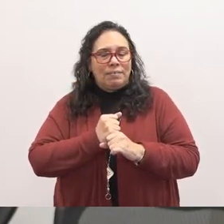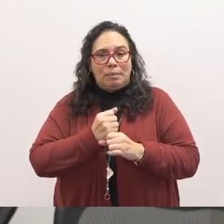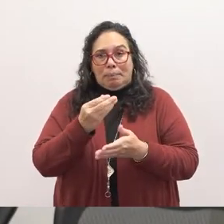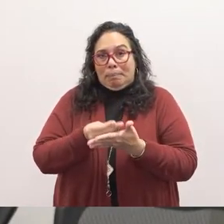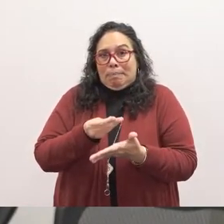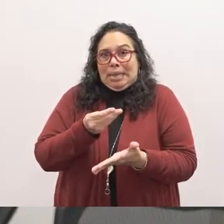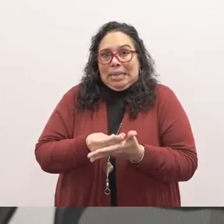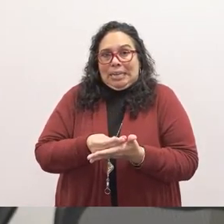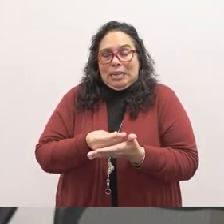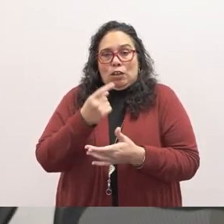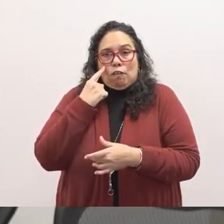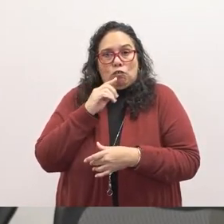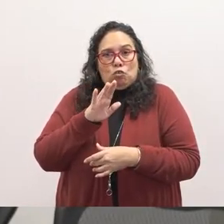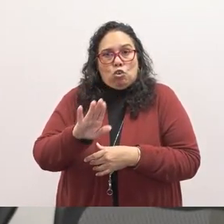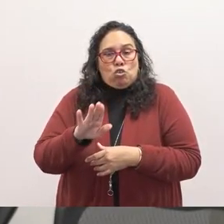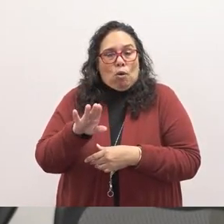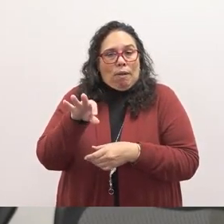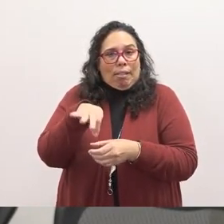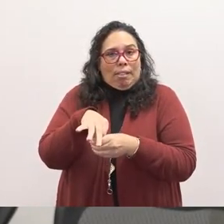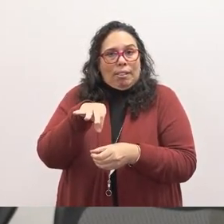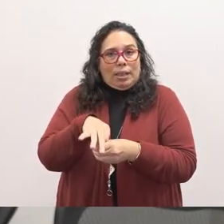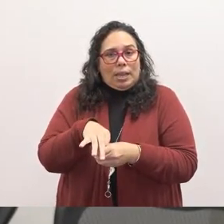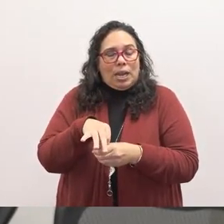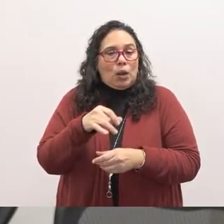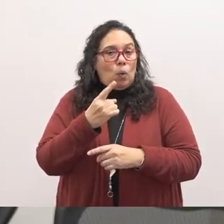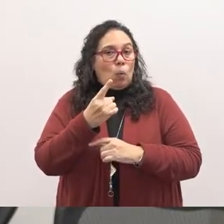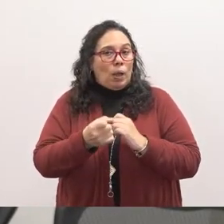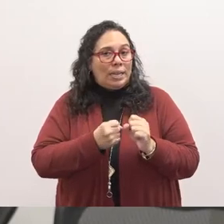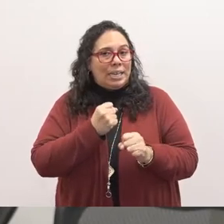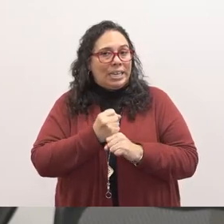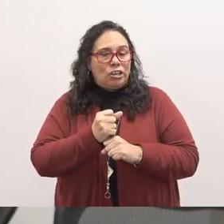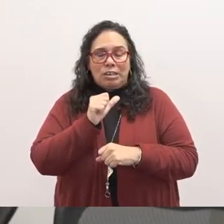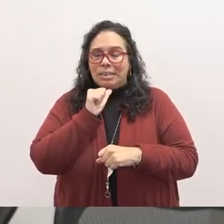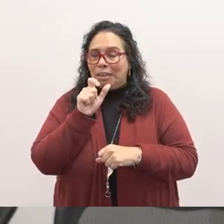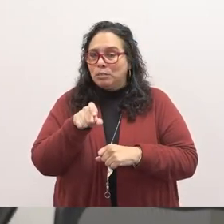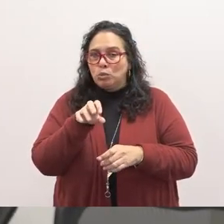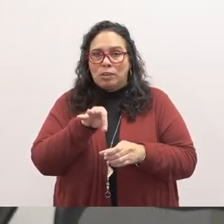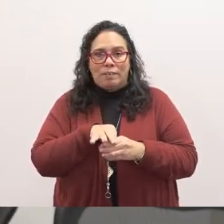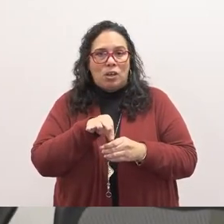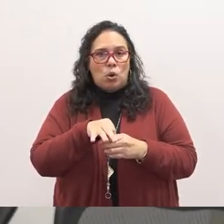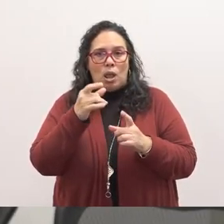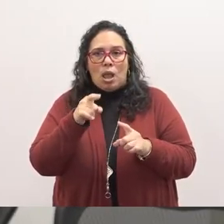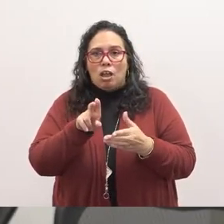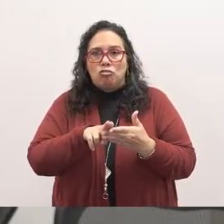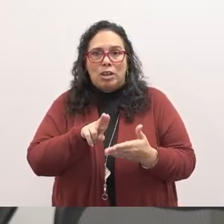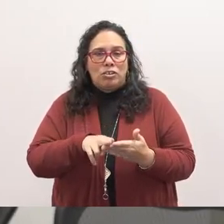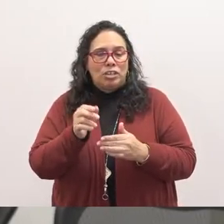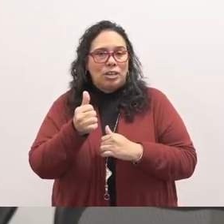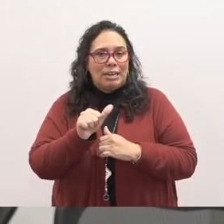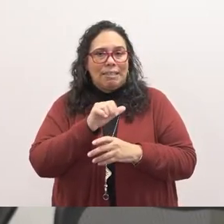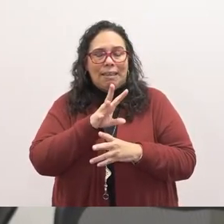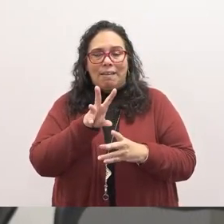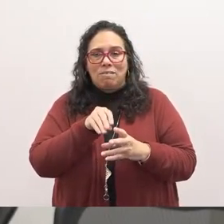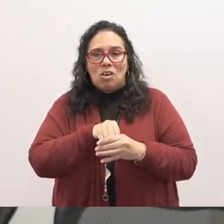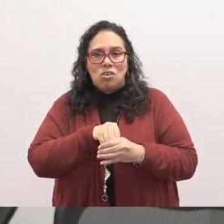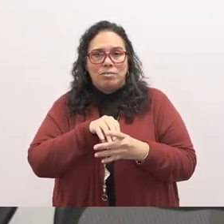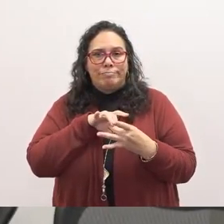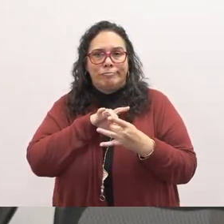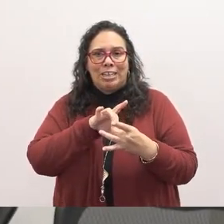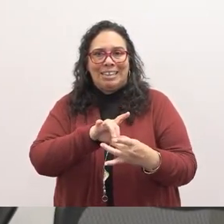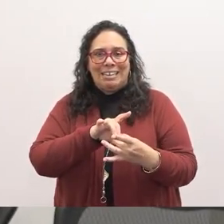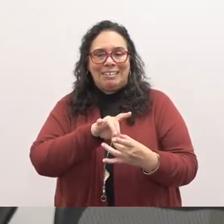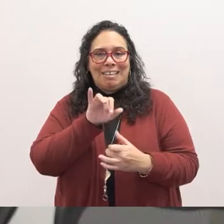donation within a year, you're not supposed to vote on a contract or anything that involves that